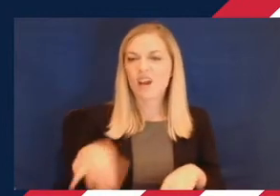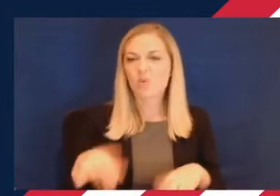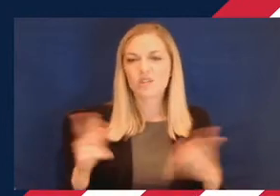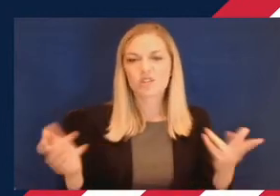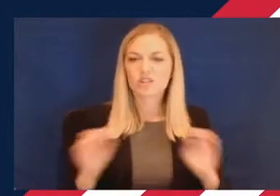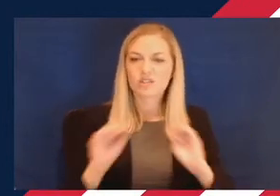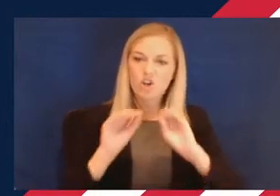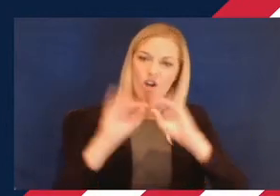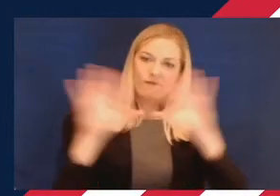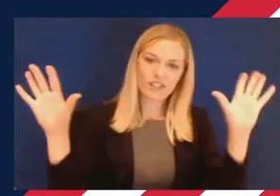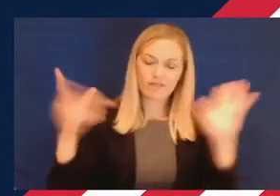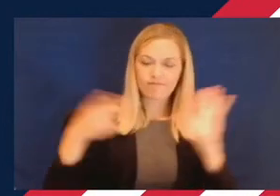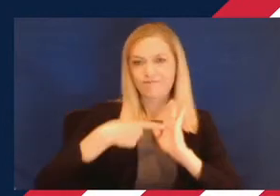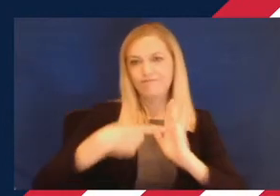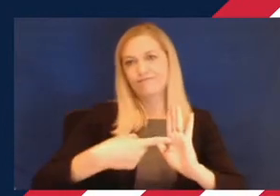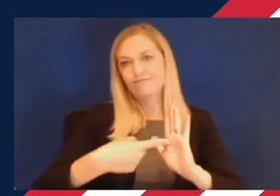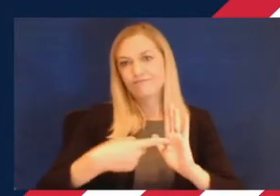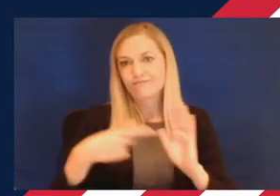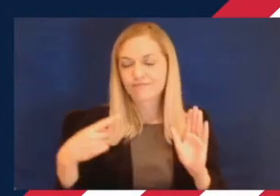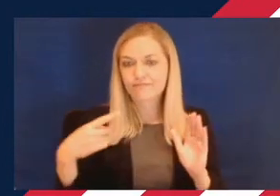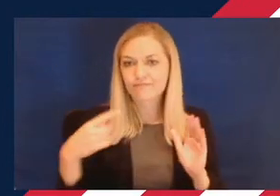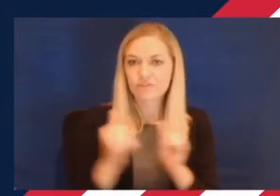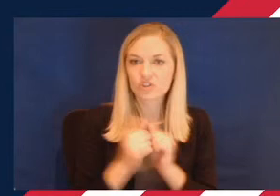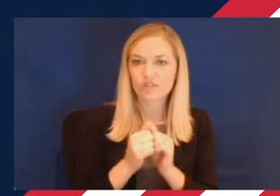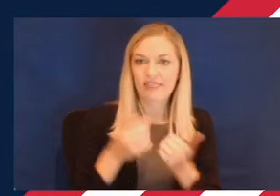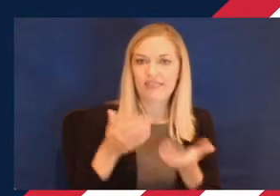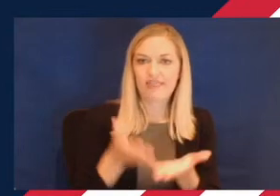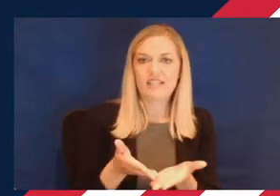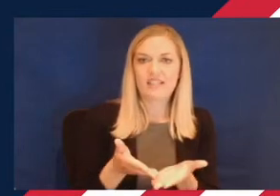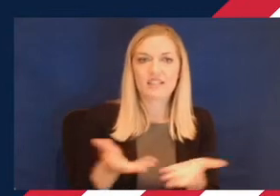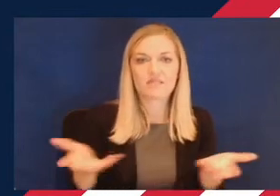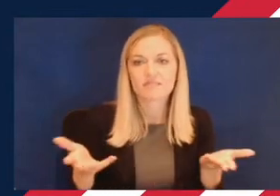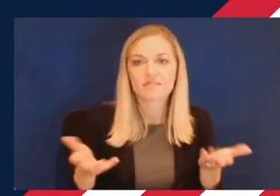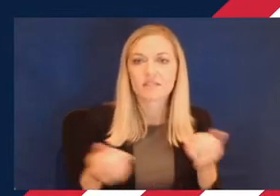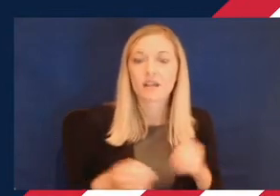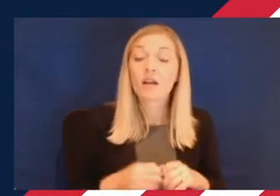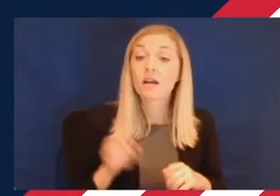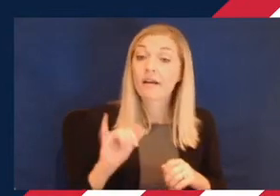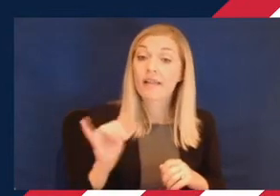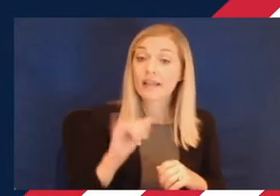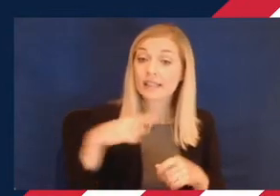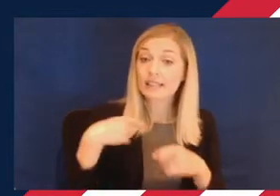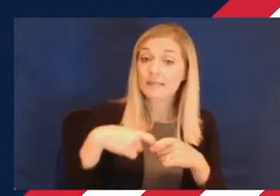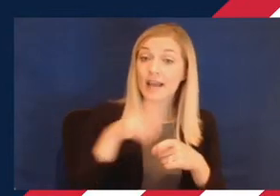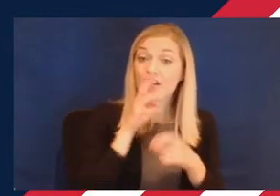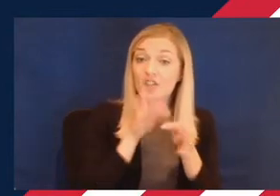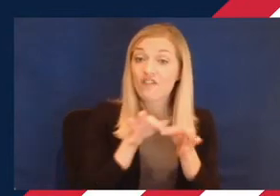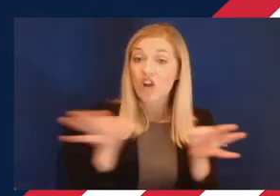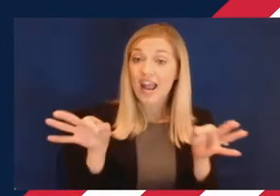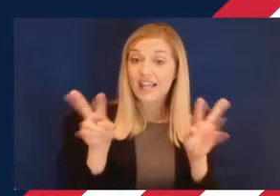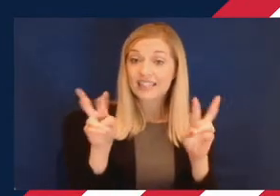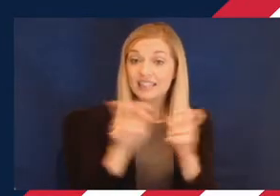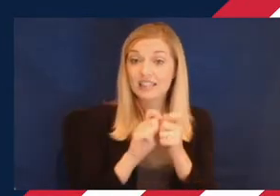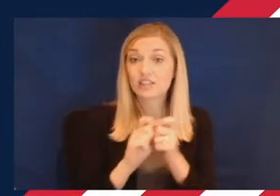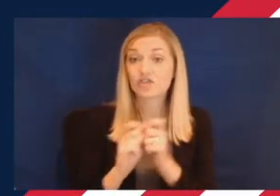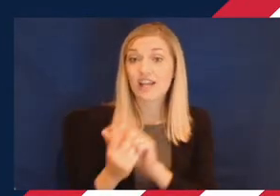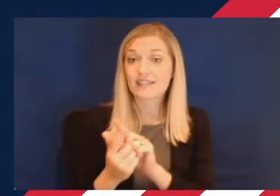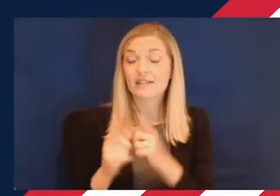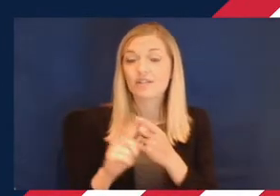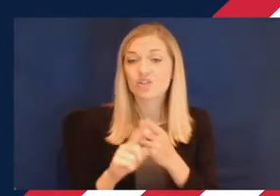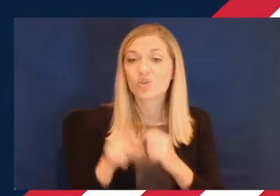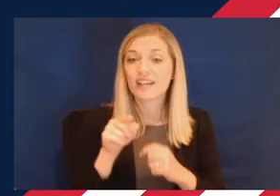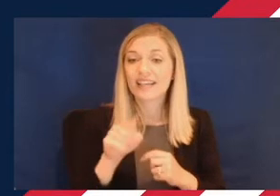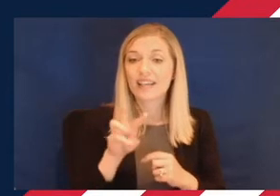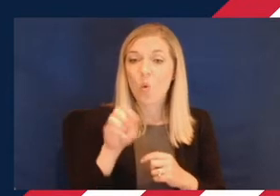It was like we say in Spanish, una payasada. It was a clown show. No, no era payasada y le entiendo muy